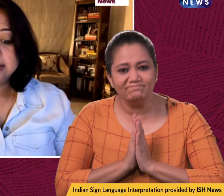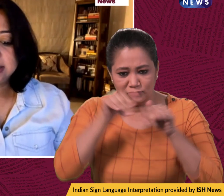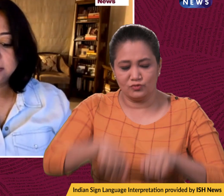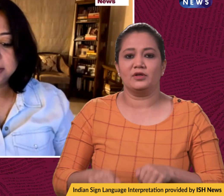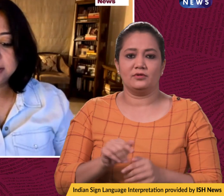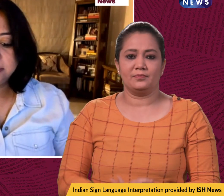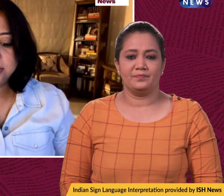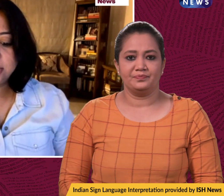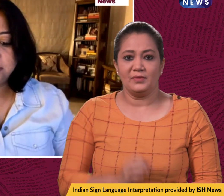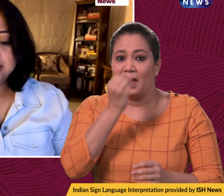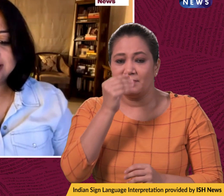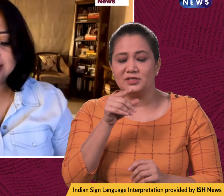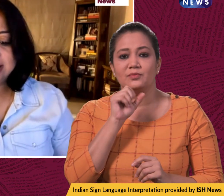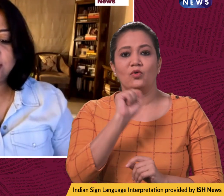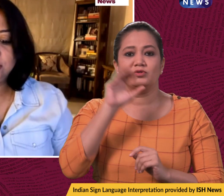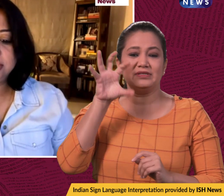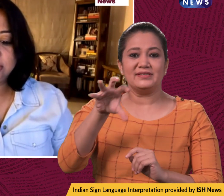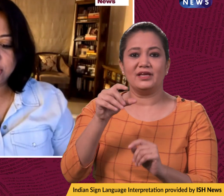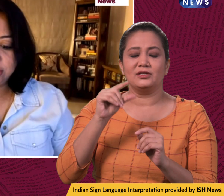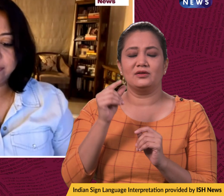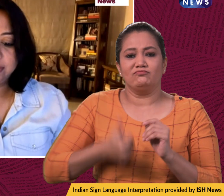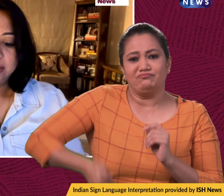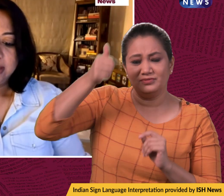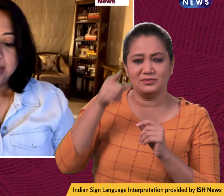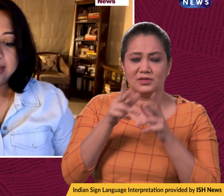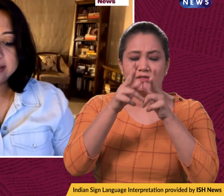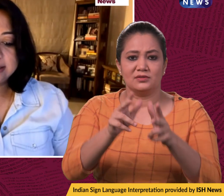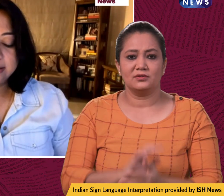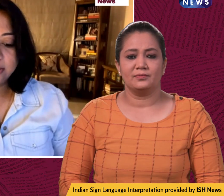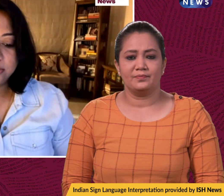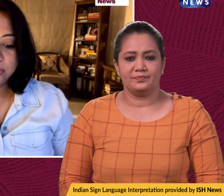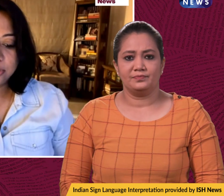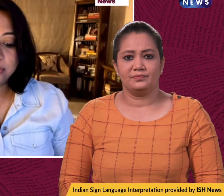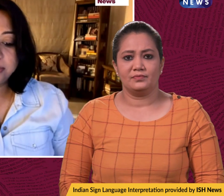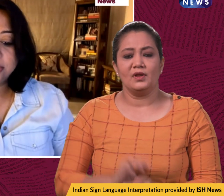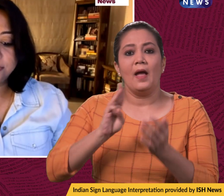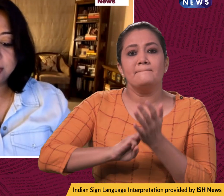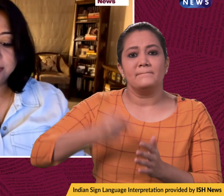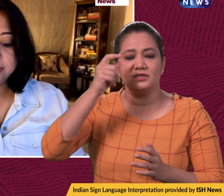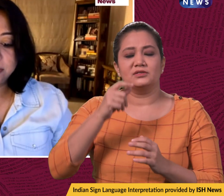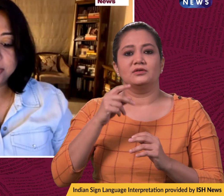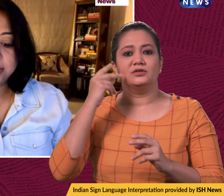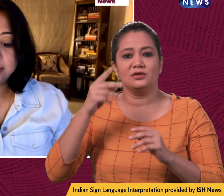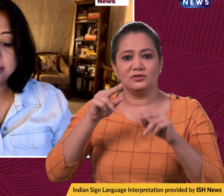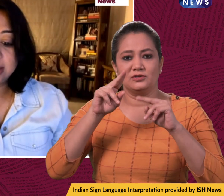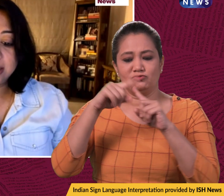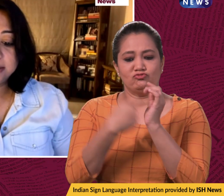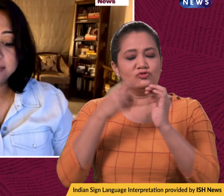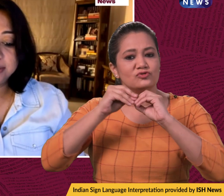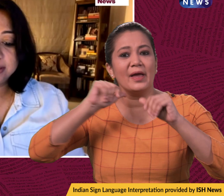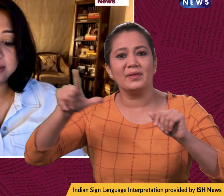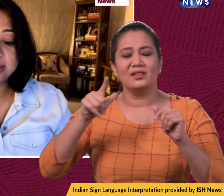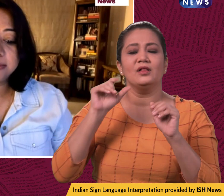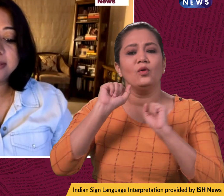In a statement, the BJP State Unit chief, who is also the Minister of Tribal Affairs, pointed out that